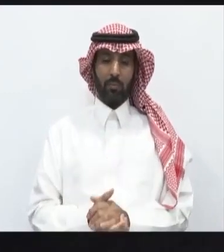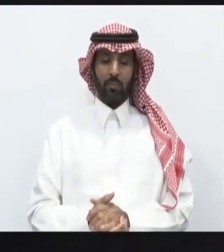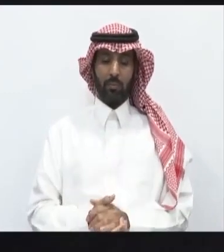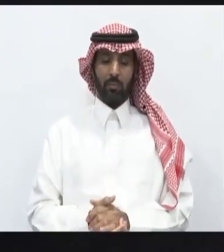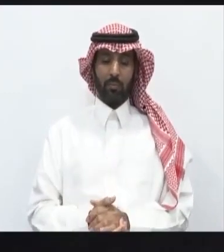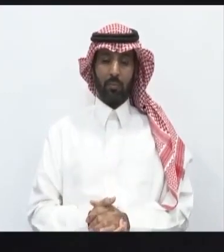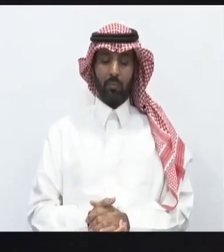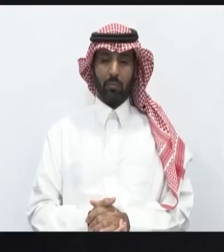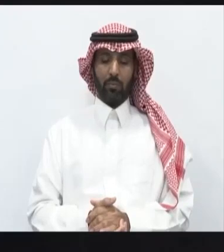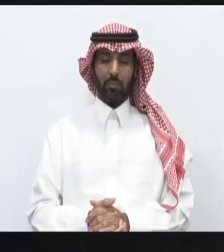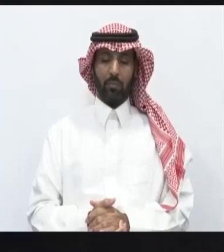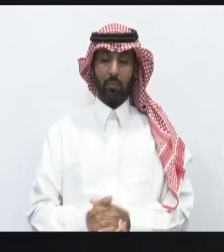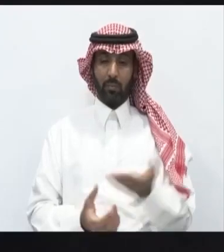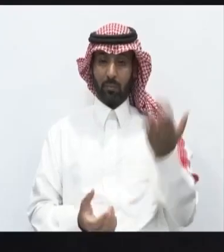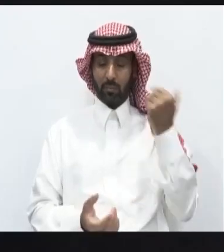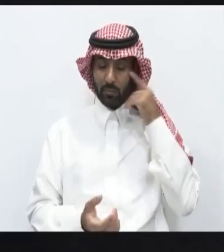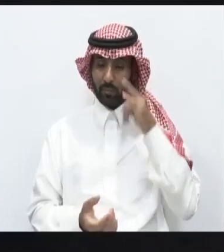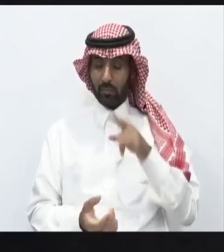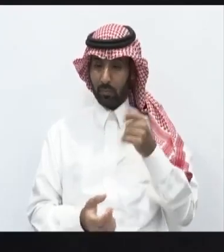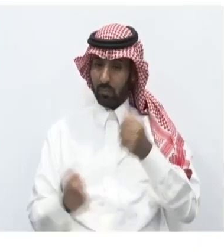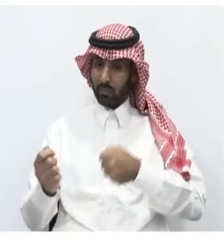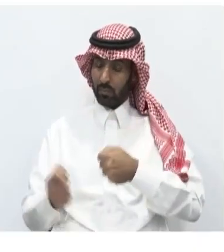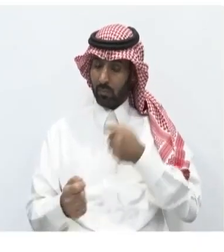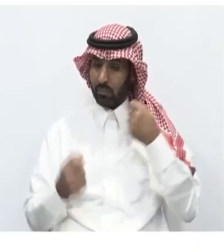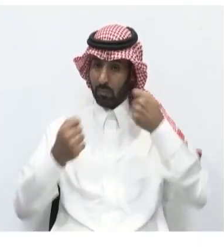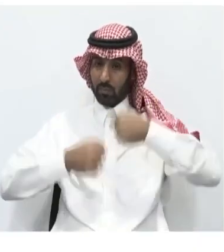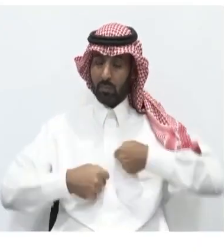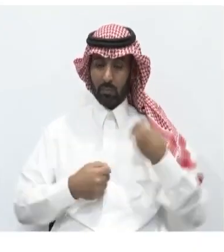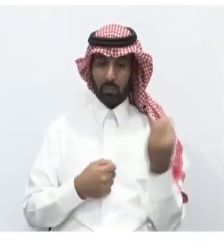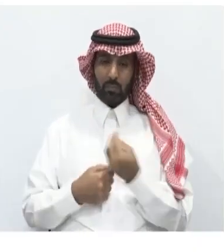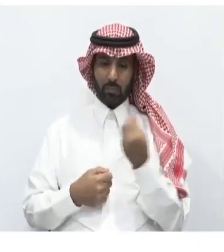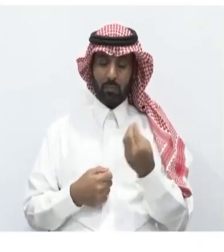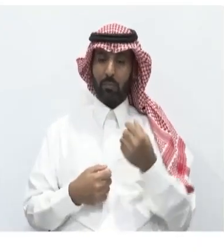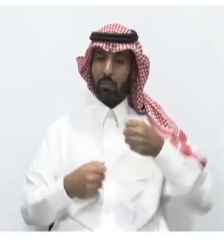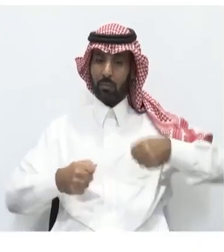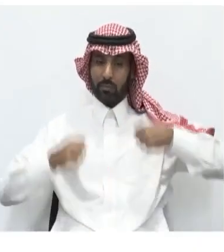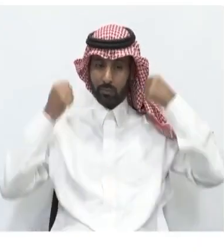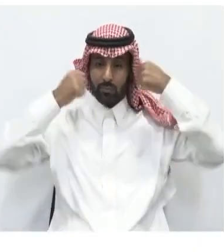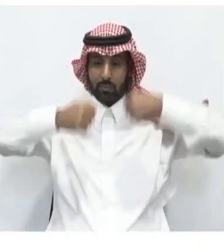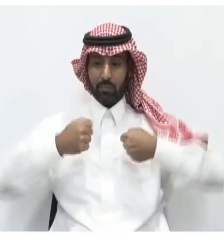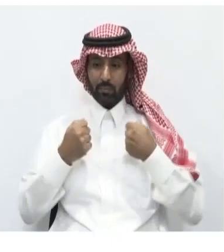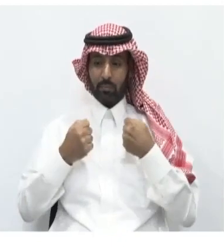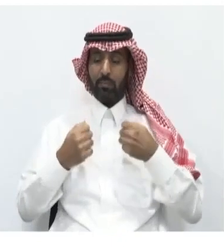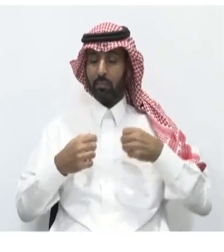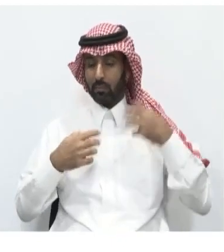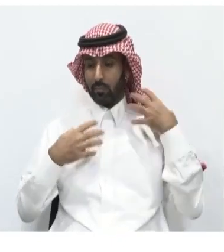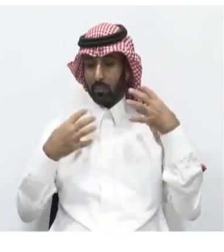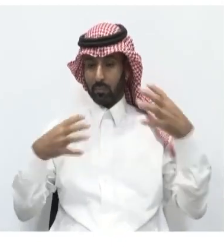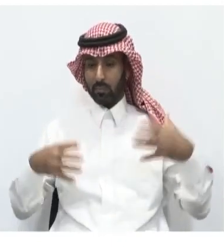nouns. Have you ever gone on a backpacking trip? This is a backpacking trip where you take your